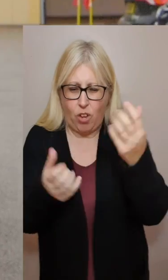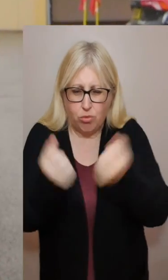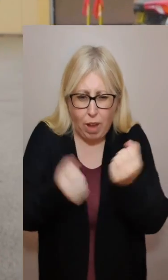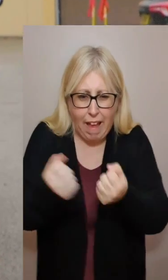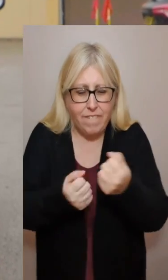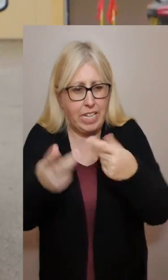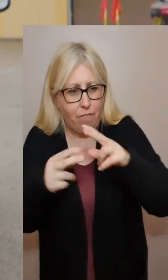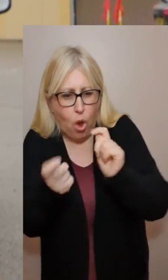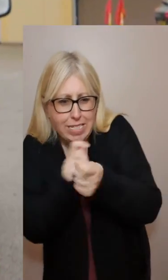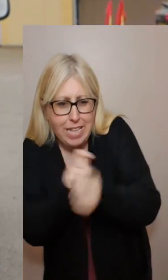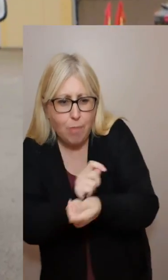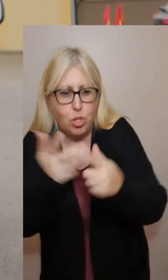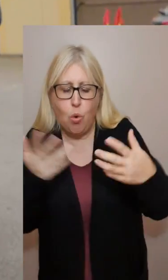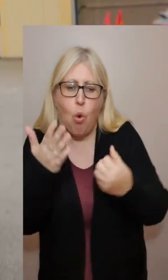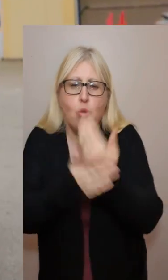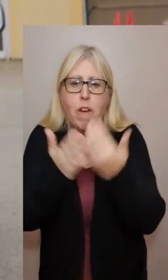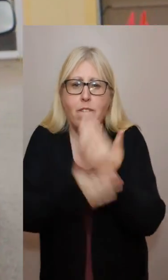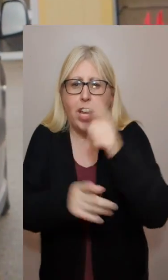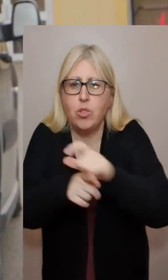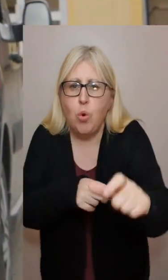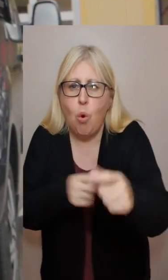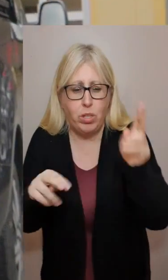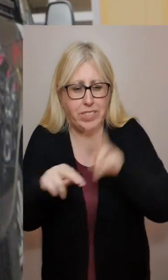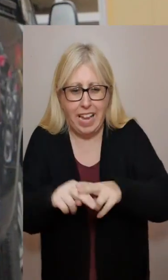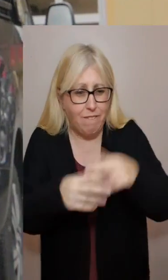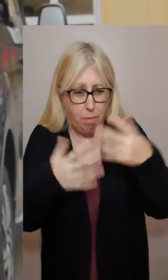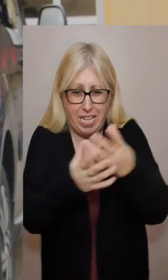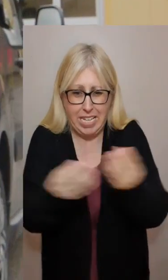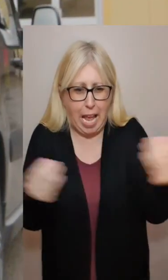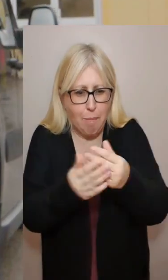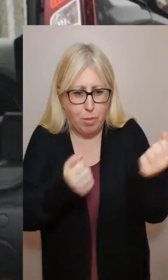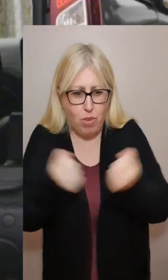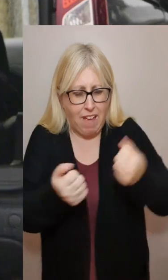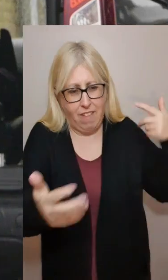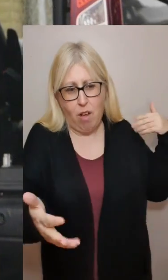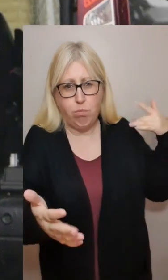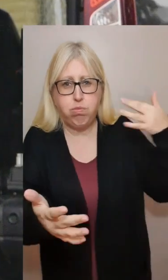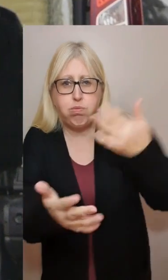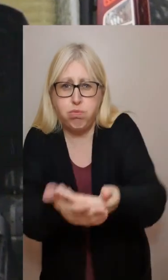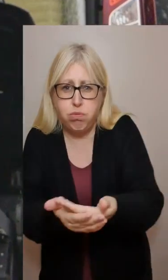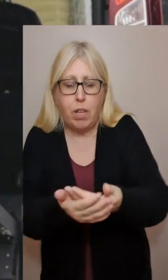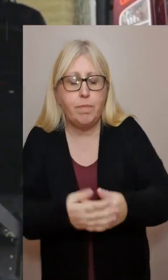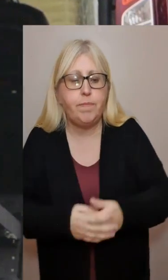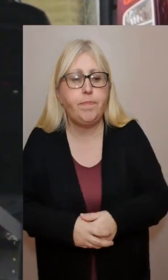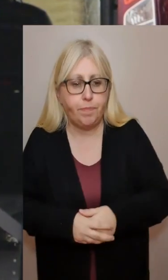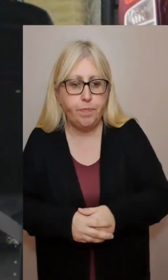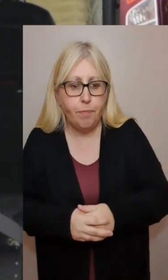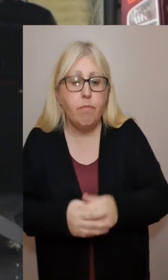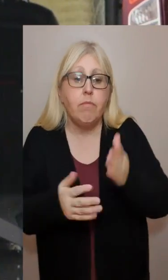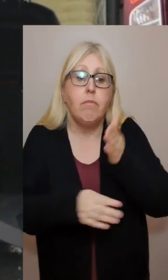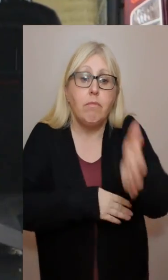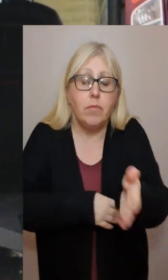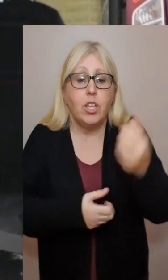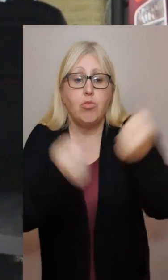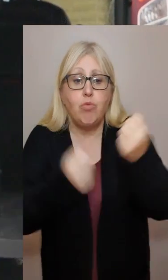a refresher course, say if you haven't been in driving for long due to an accident, example. Attending a driving assessment is not